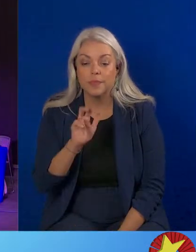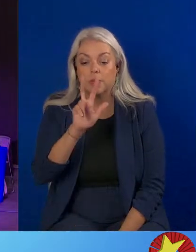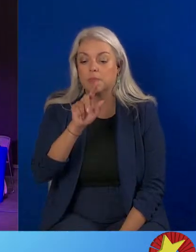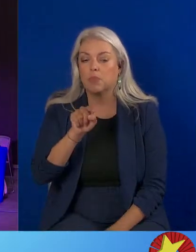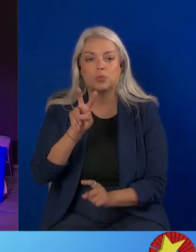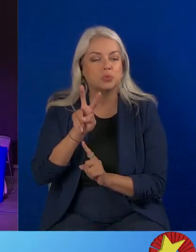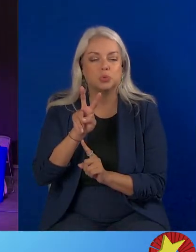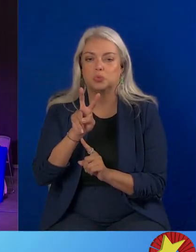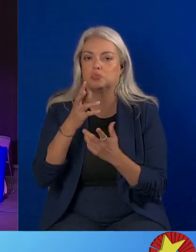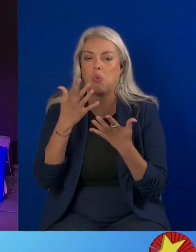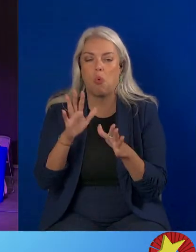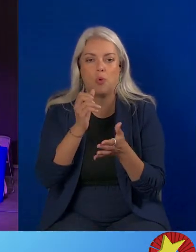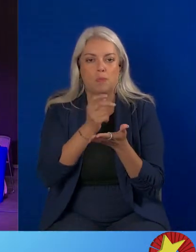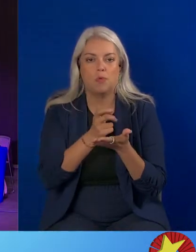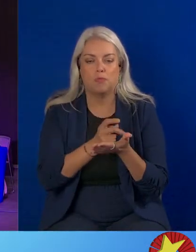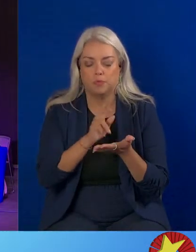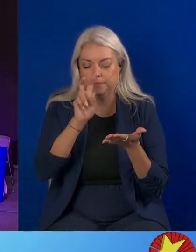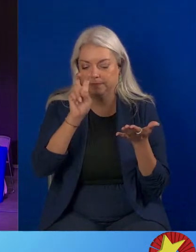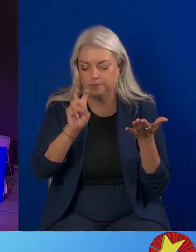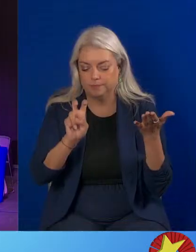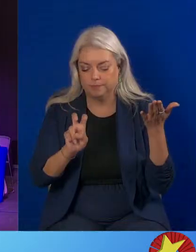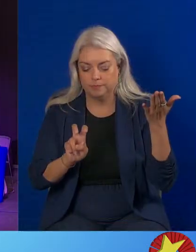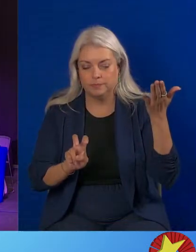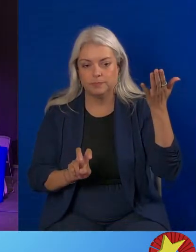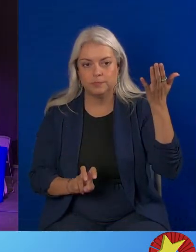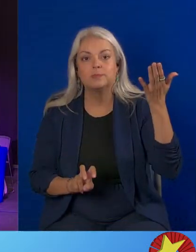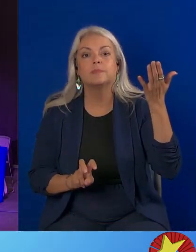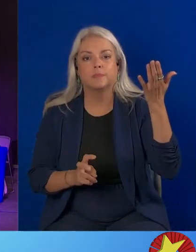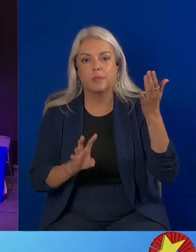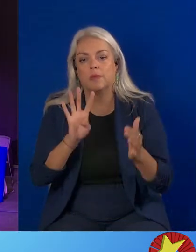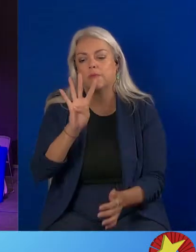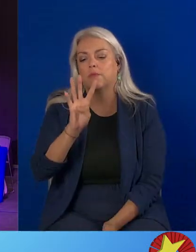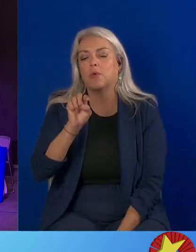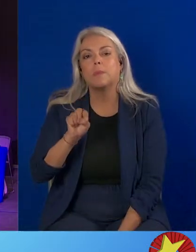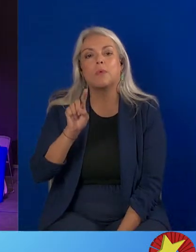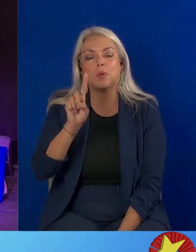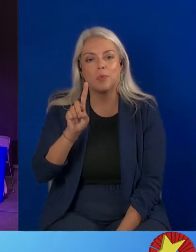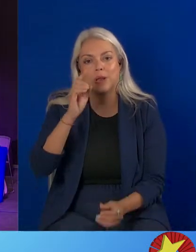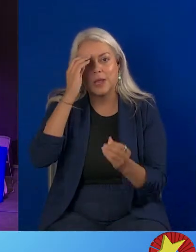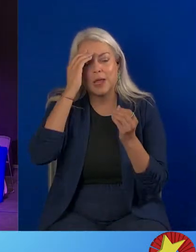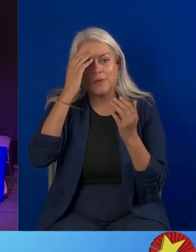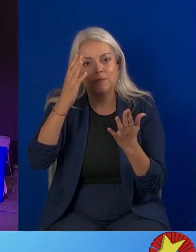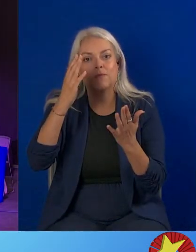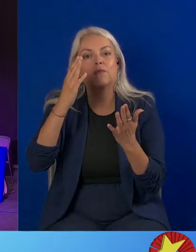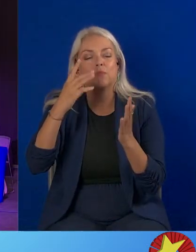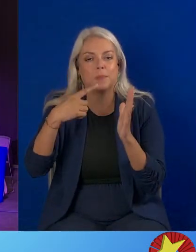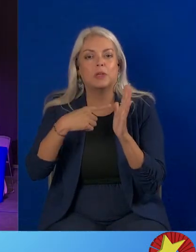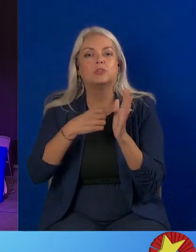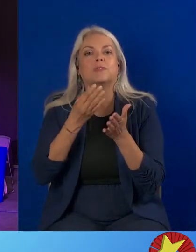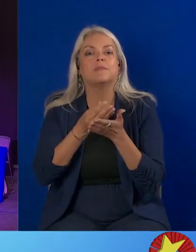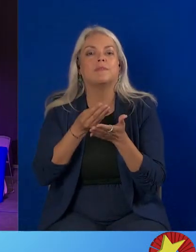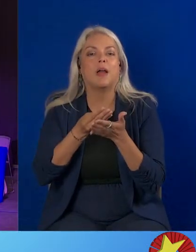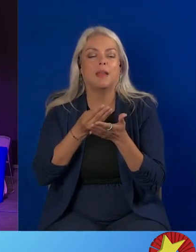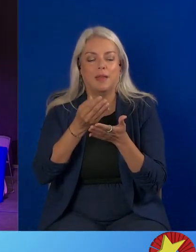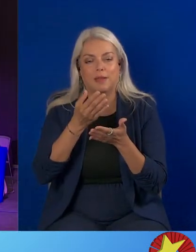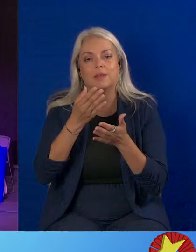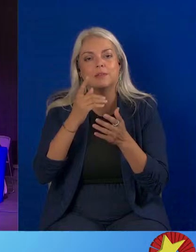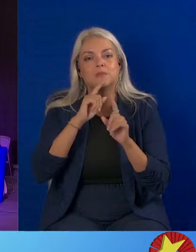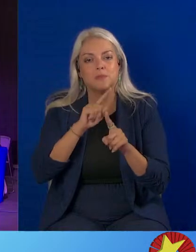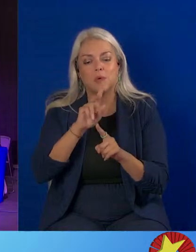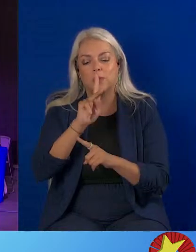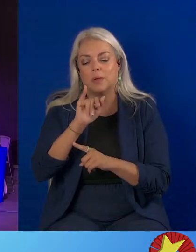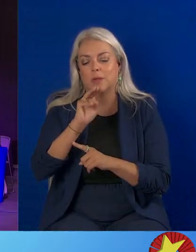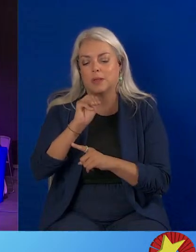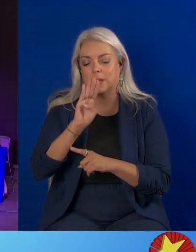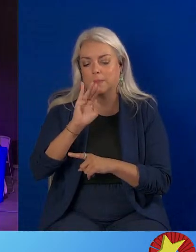3.2, 3. All right. Down to 4.1, information item, finance report. Kim Bittrich, Director of